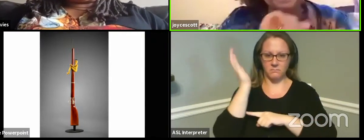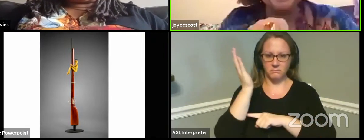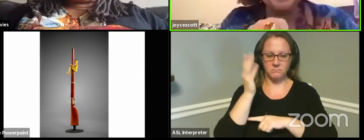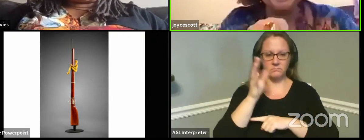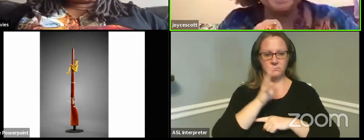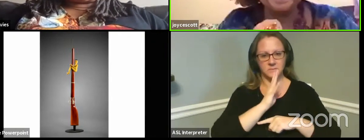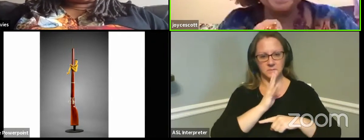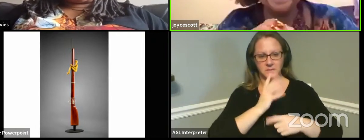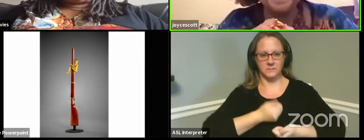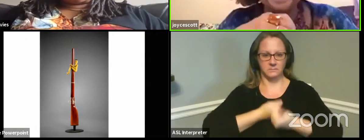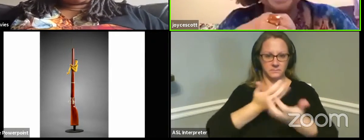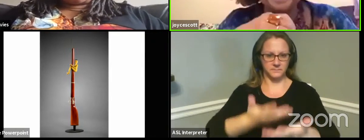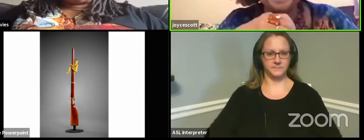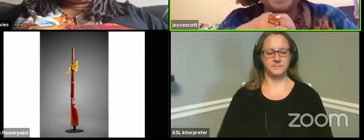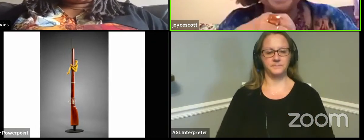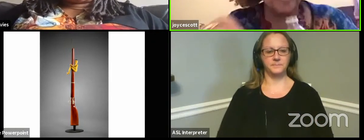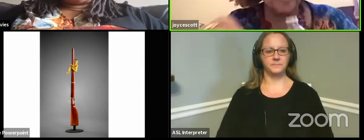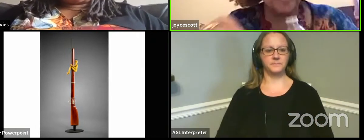Next.